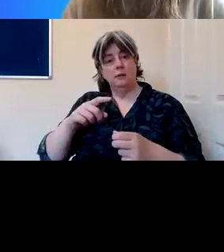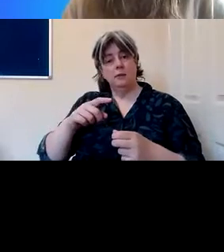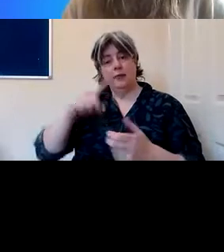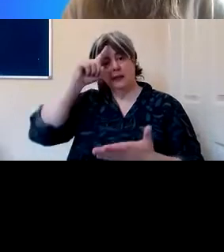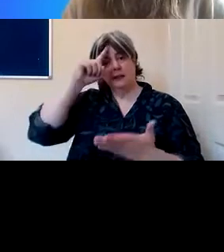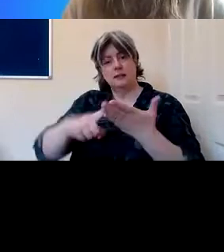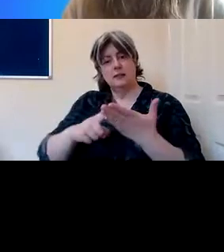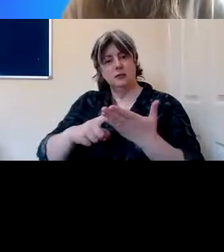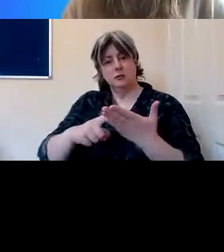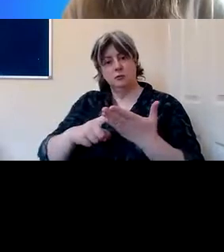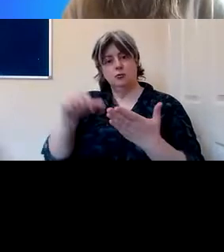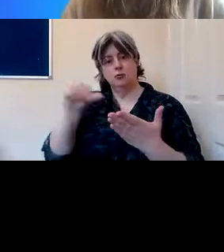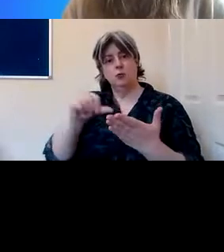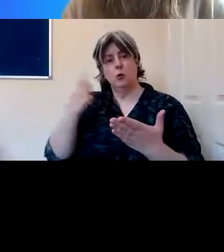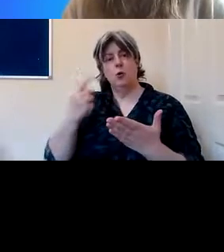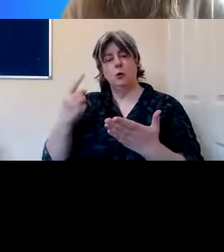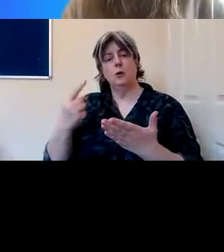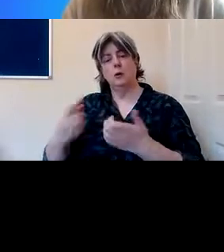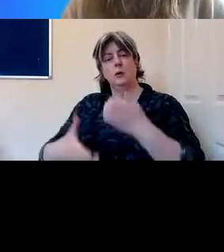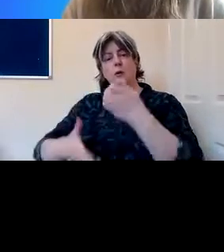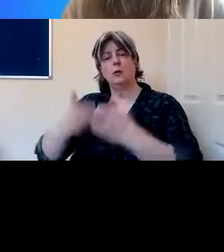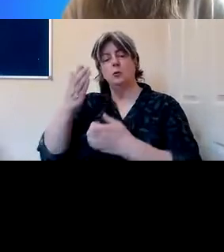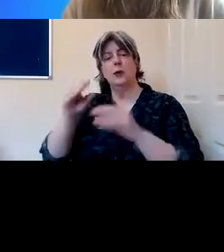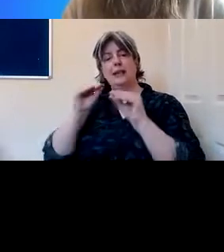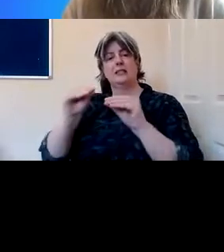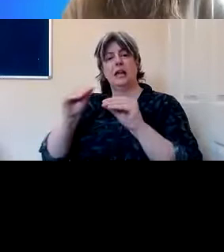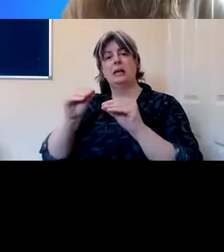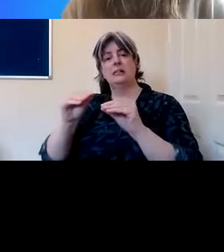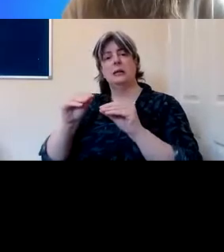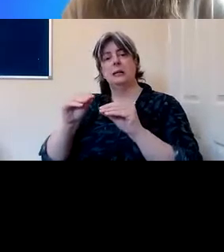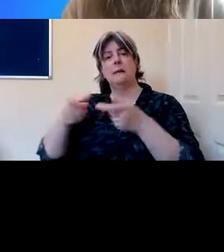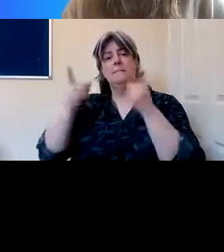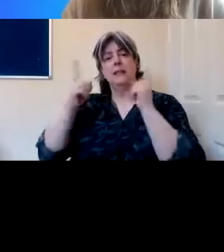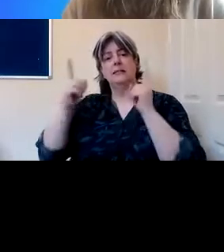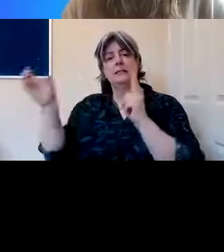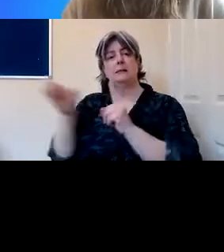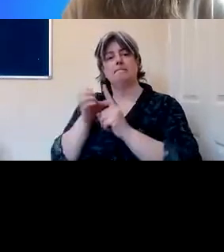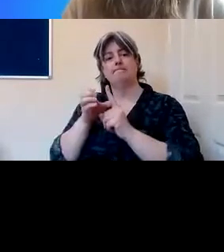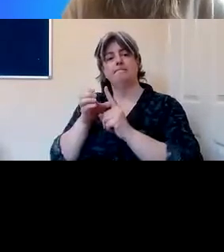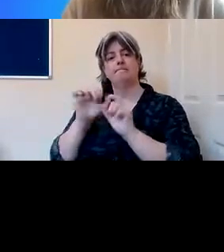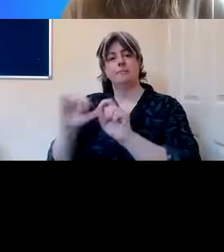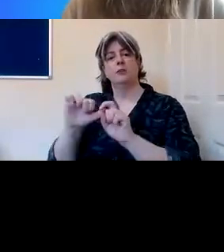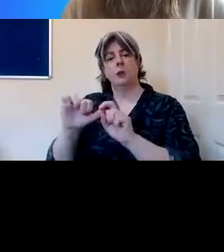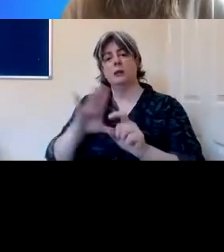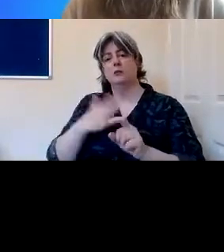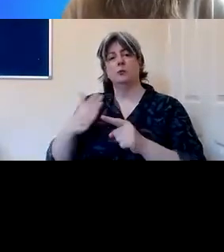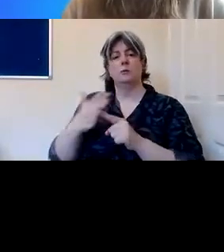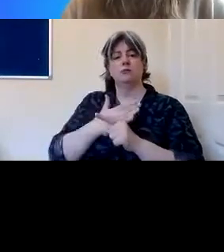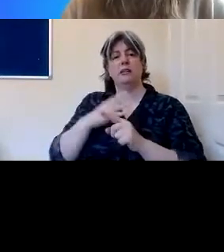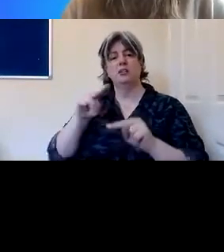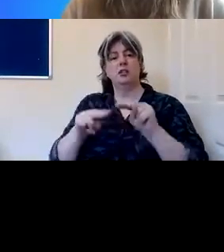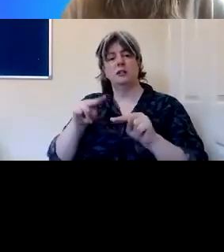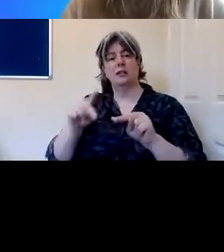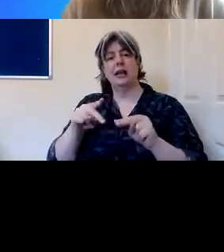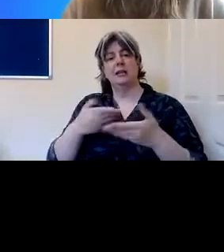they've taken stock of the situation they inherit. So I'm cautious about prejudging that, frankly, giving a